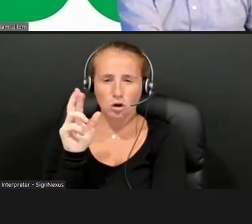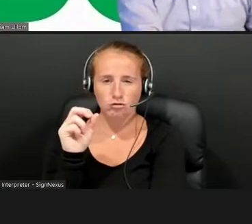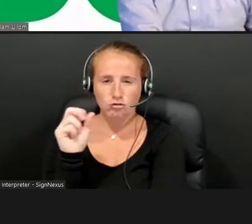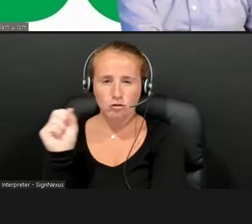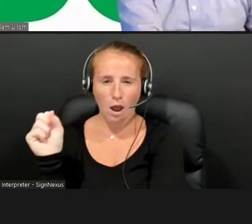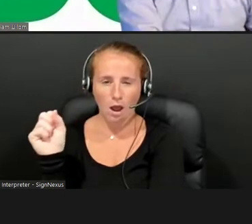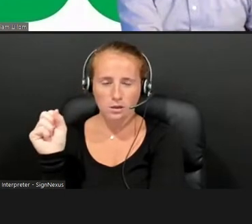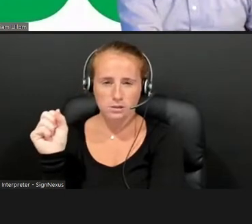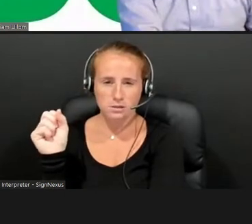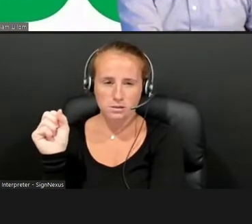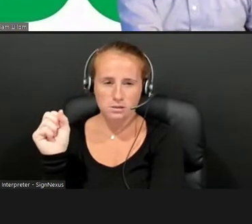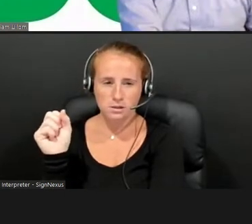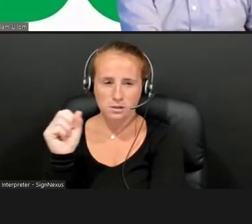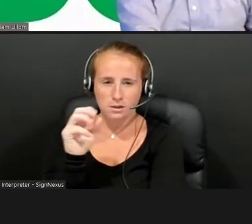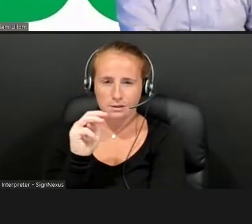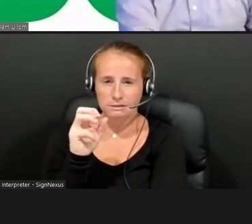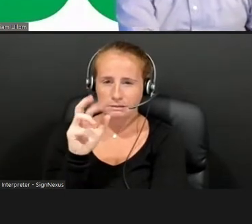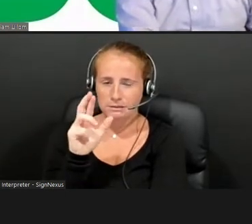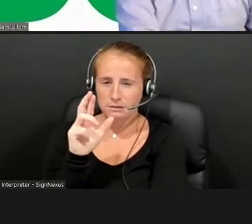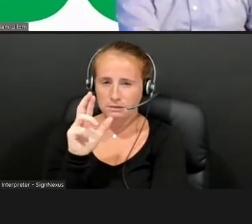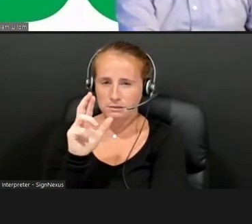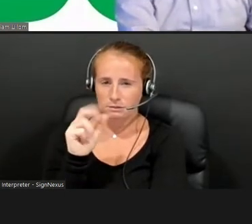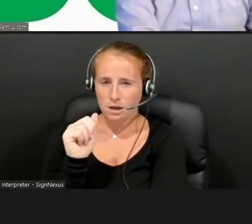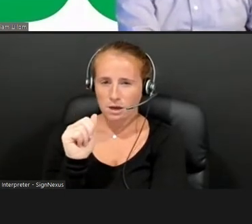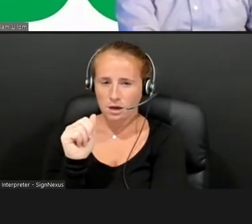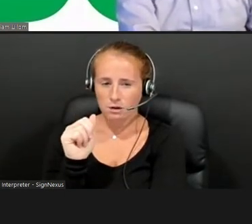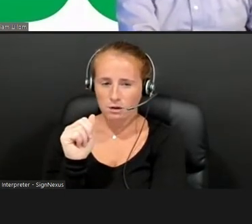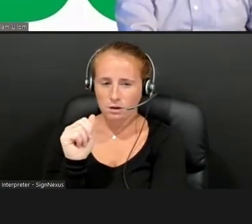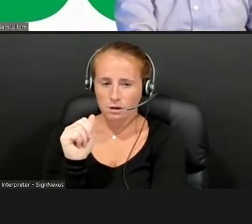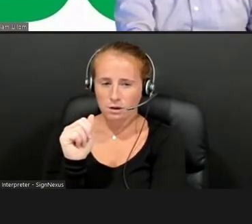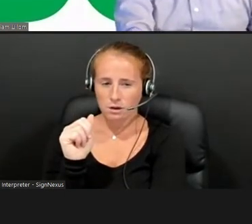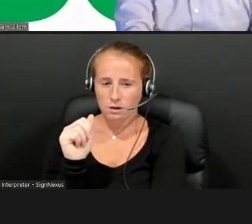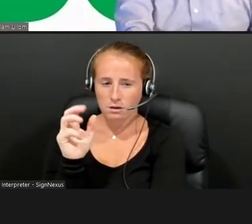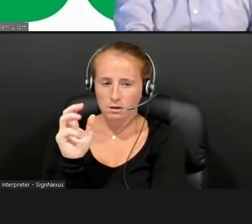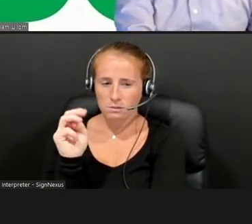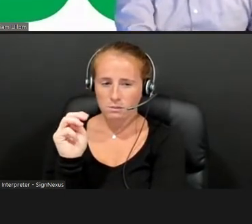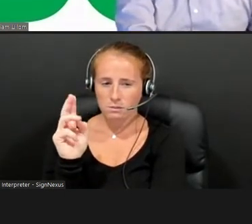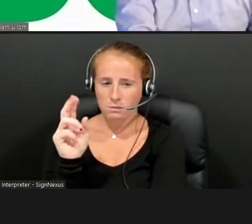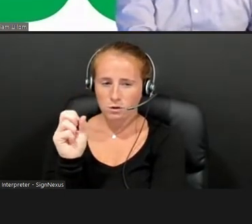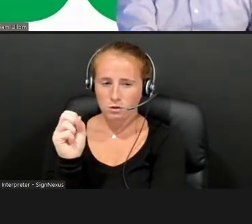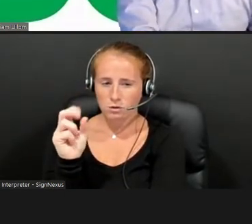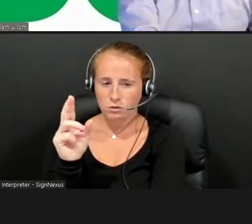Merrick Cruz ell Nikki